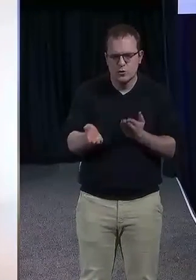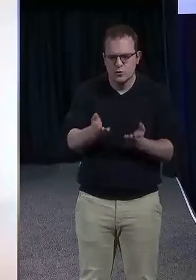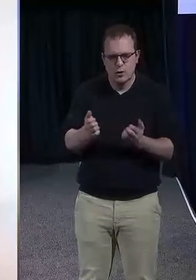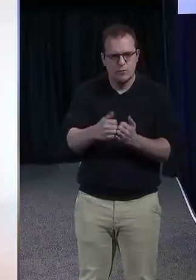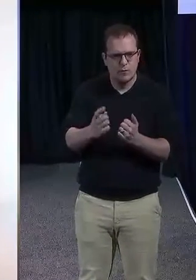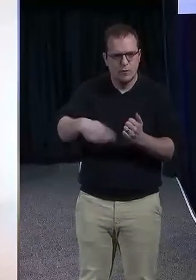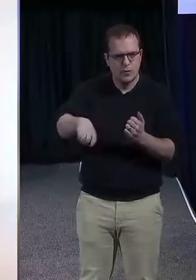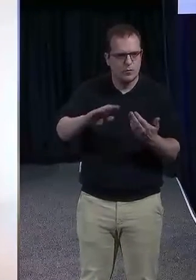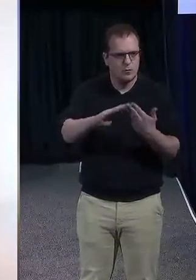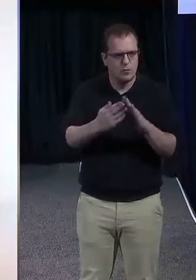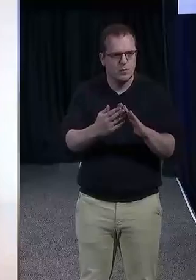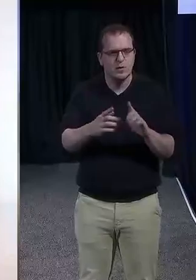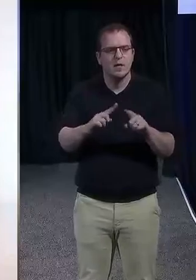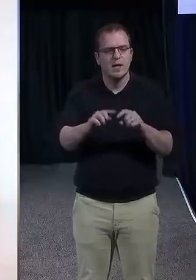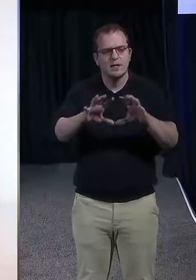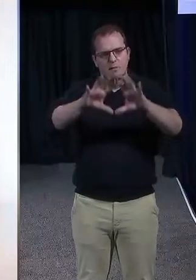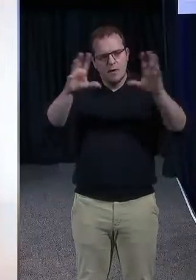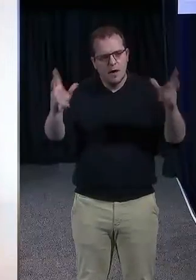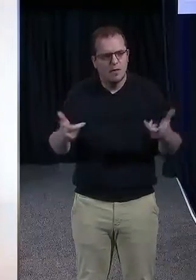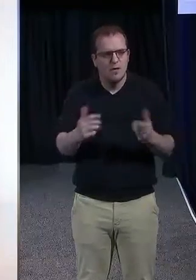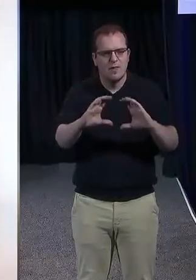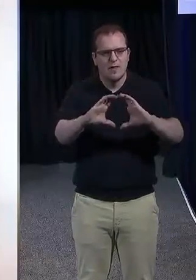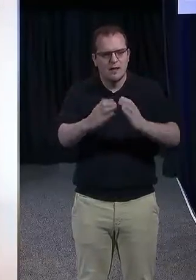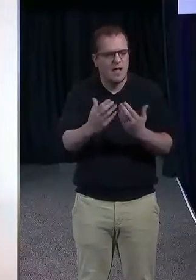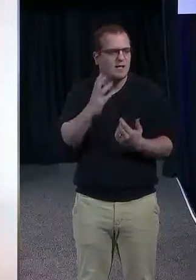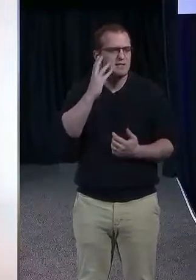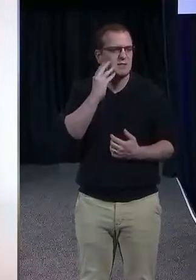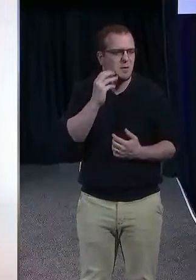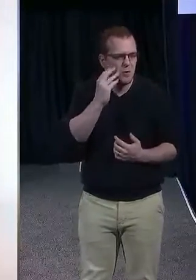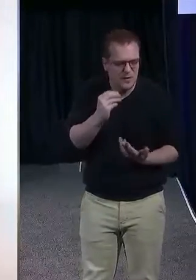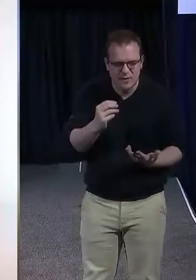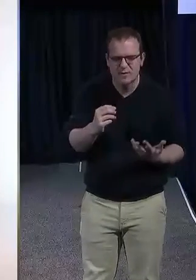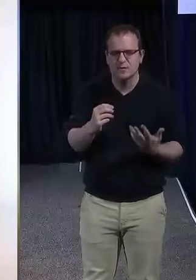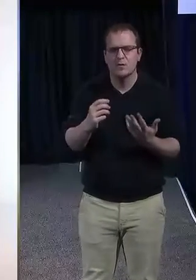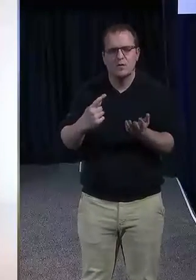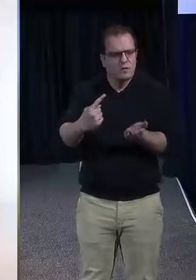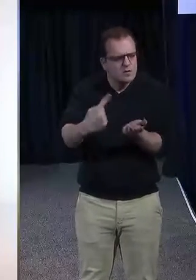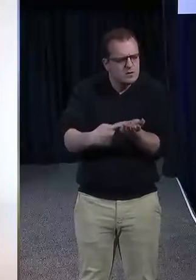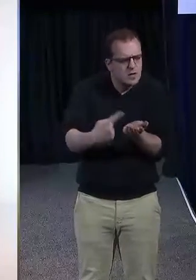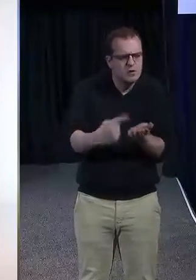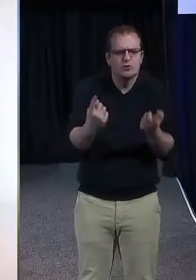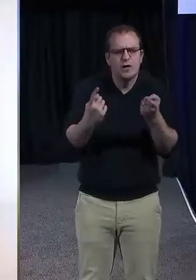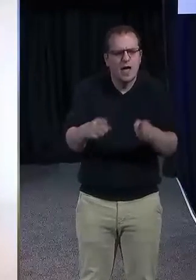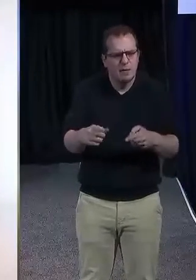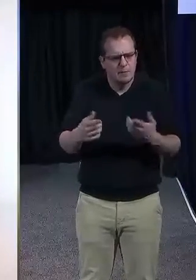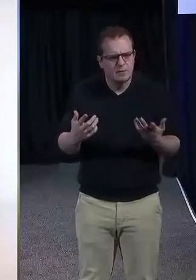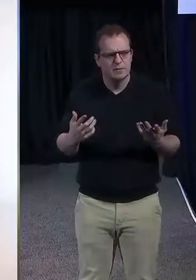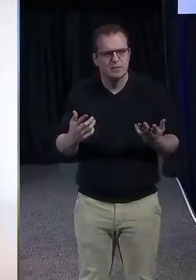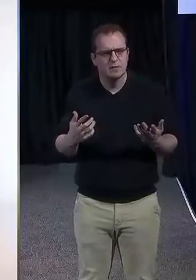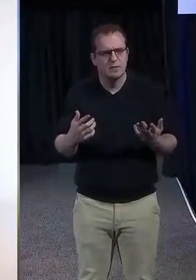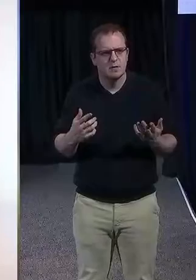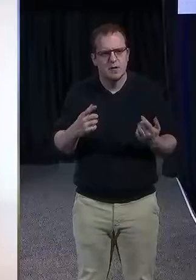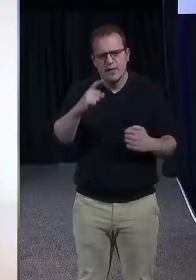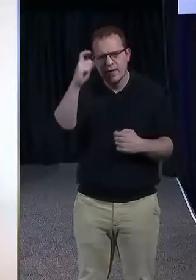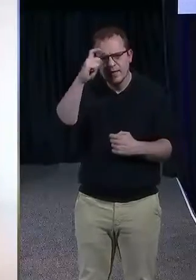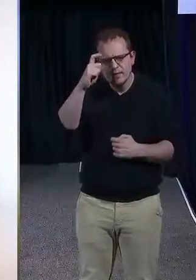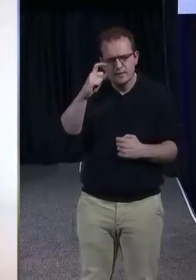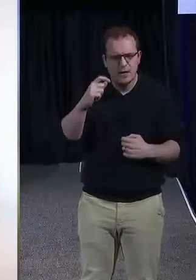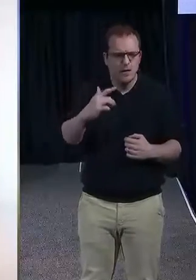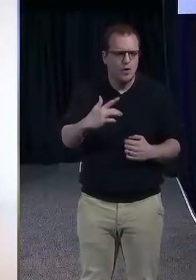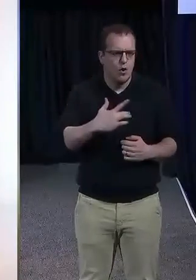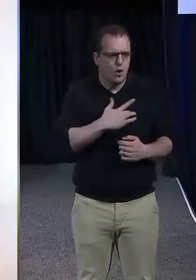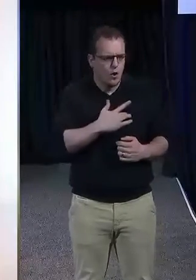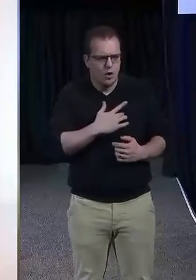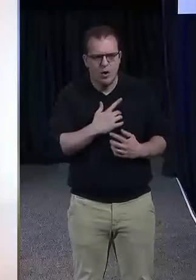the entire classroom experience. It is about the discussions that occur, the insights, the heart,